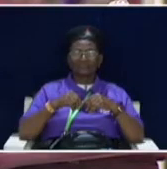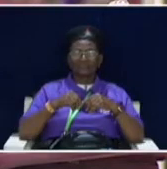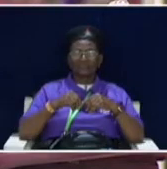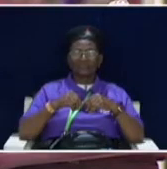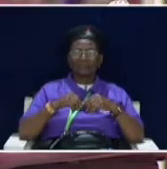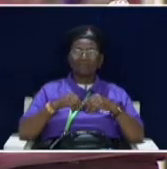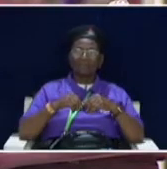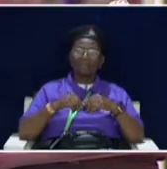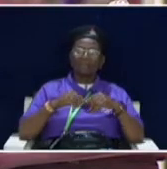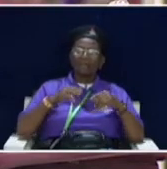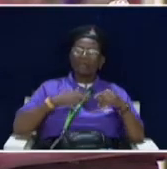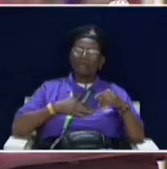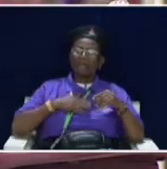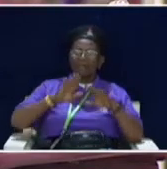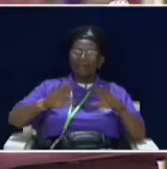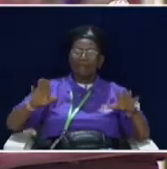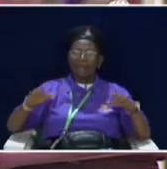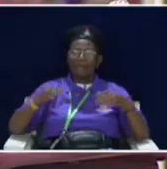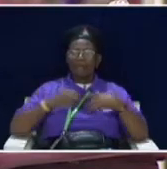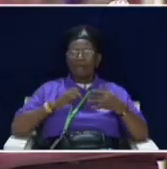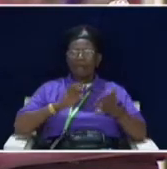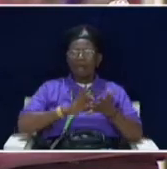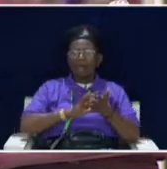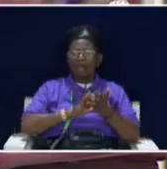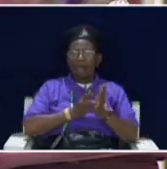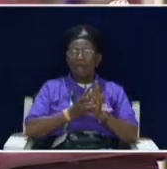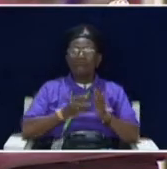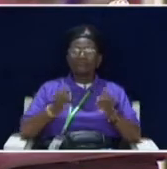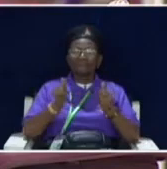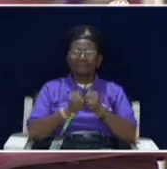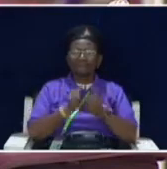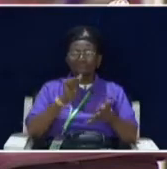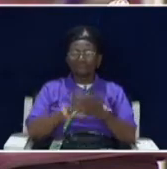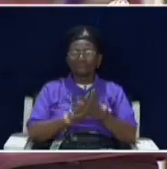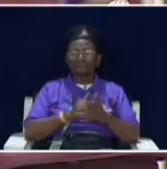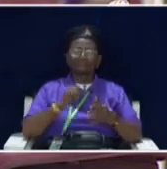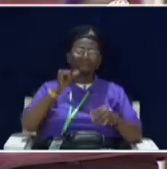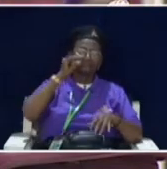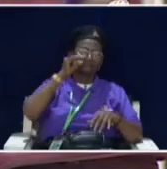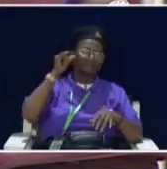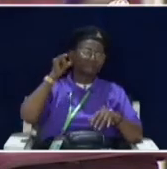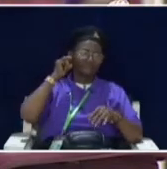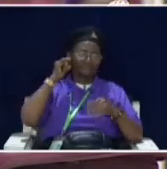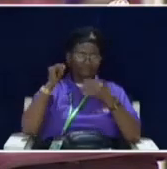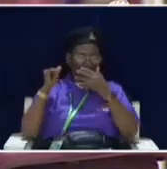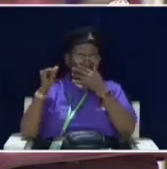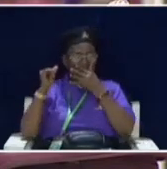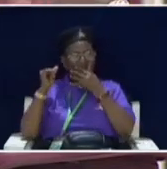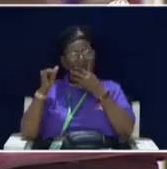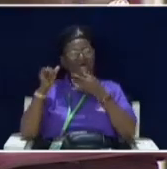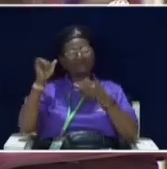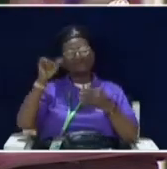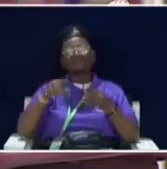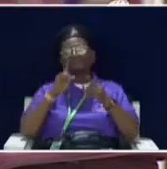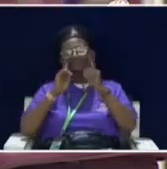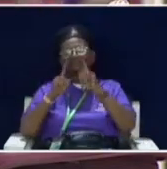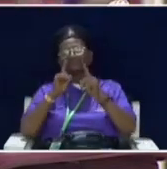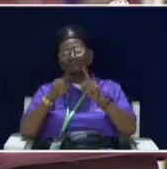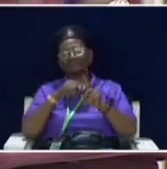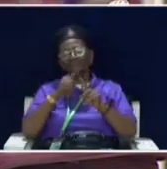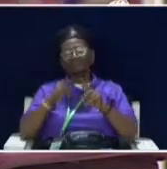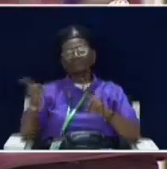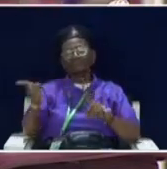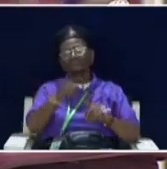My children have dealt with that yesterday. Awon omo mi ti soro lori eleyi lana. They talked about you being